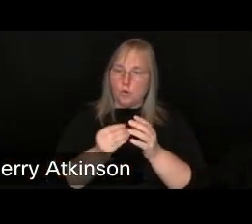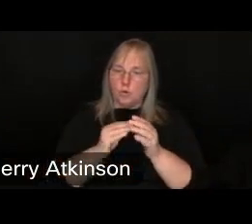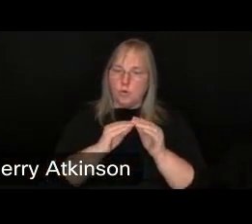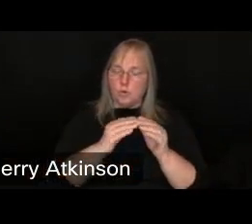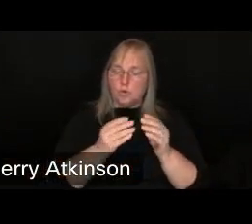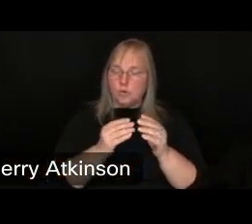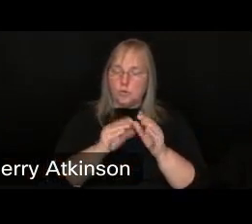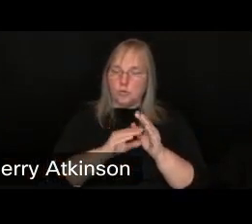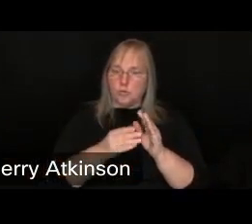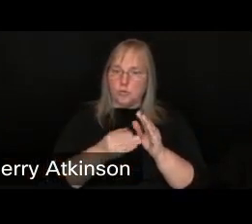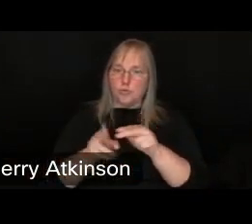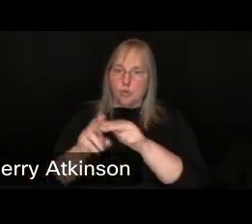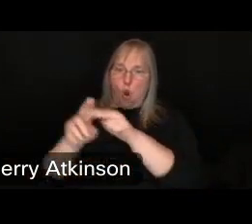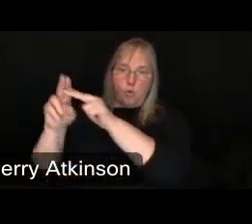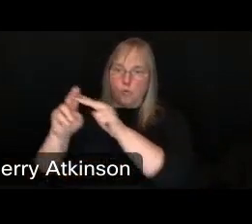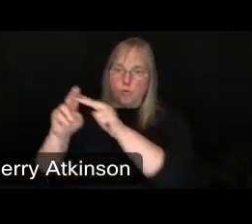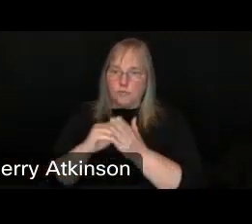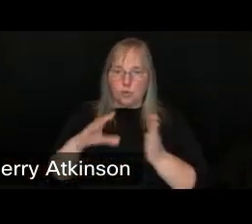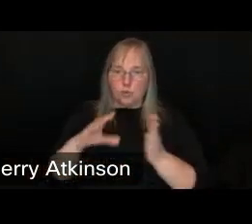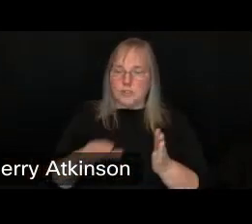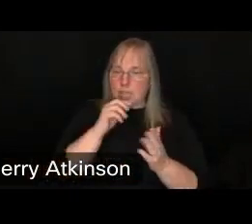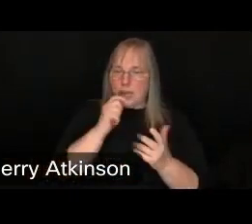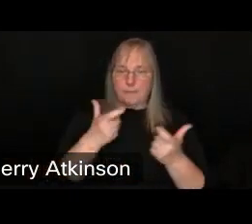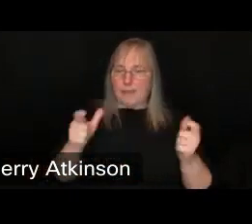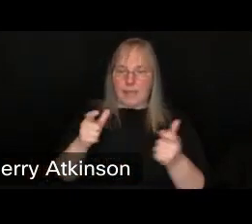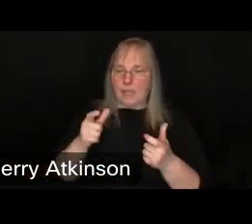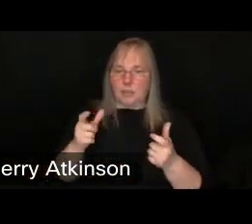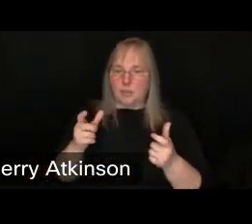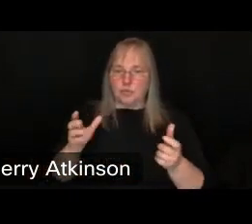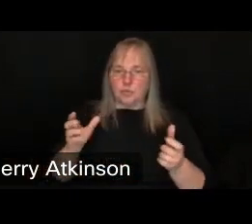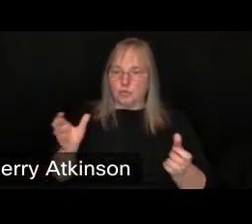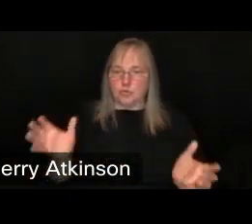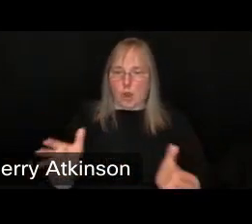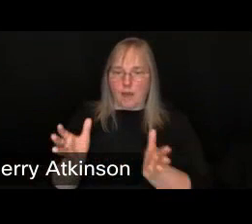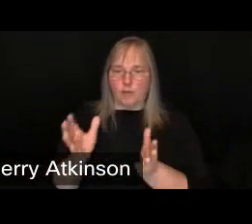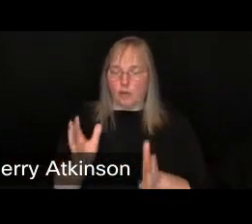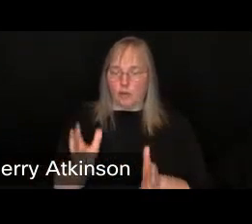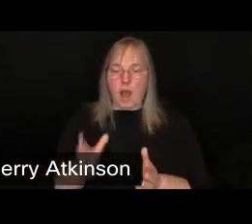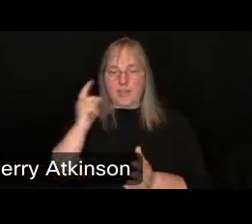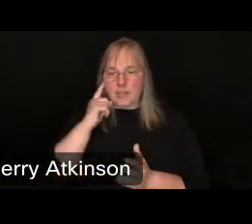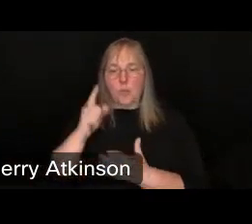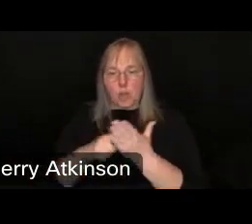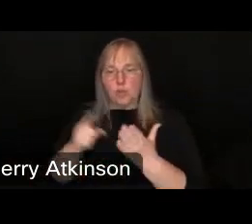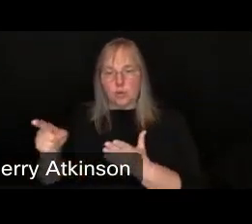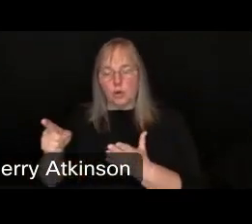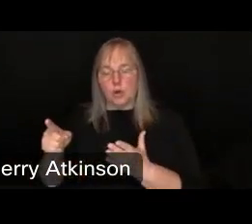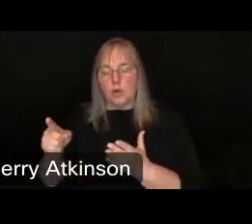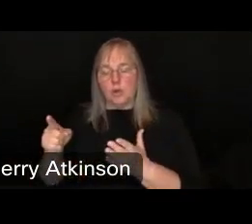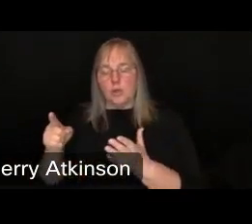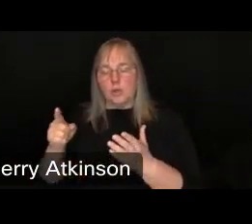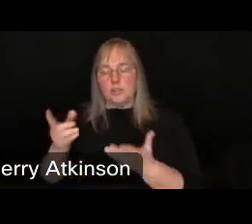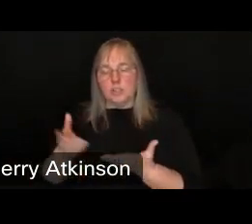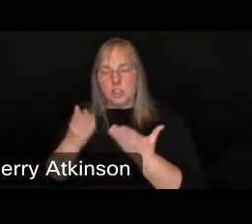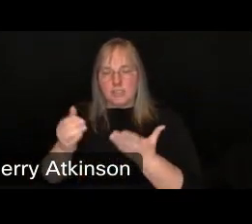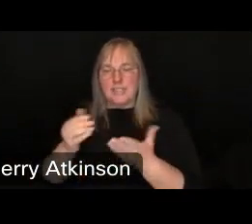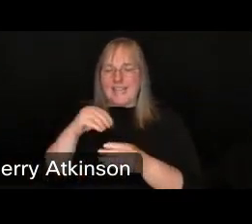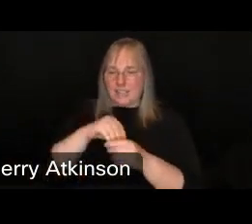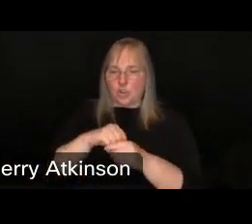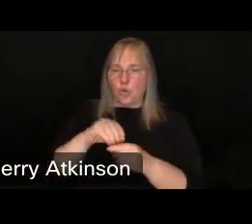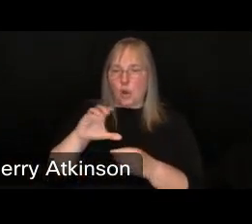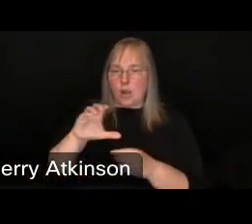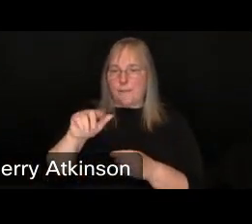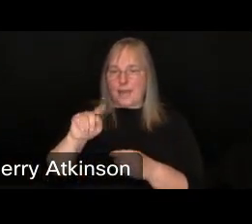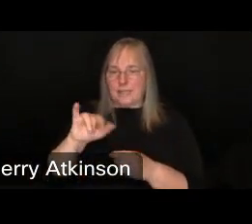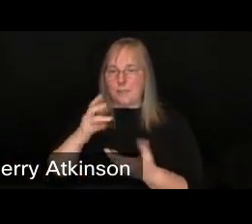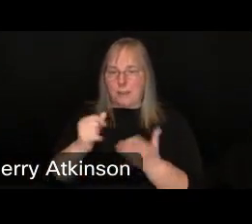the kind of needs there. So I think what you're suggesting, and there might be internal capacity reshifting among schools there.